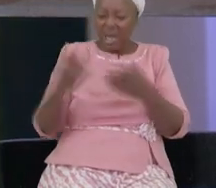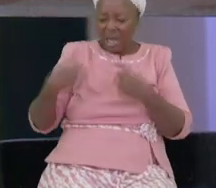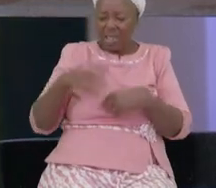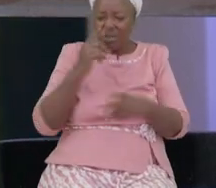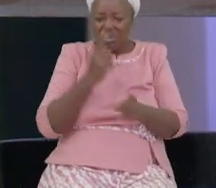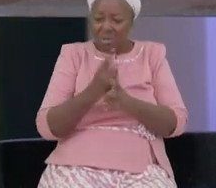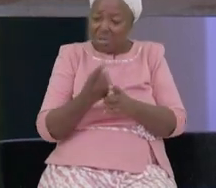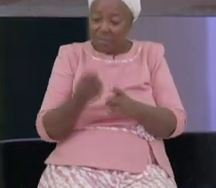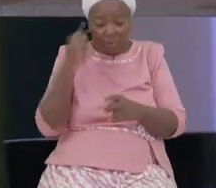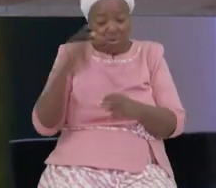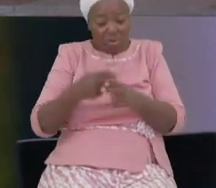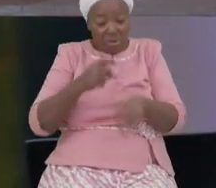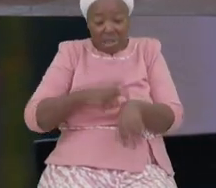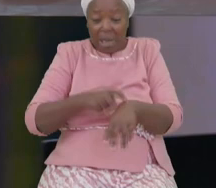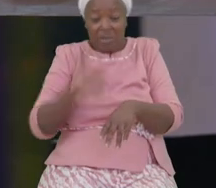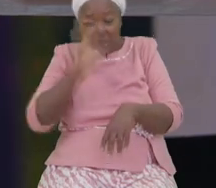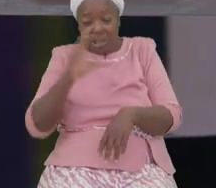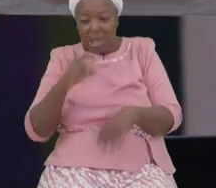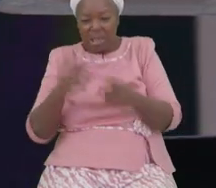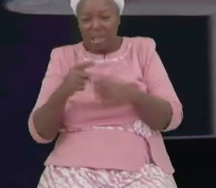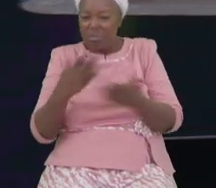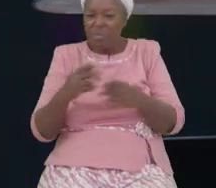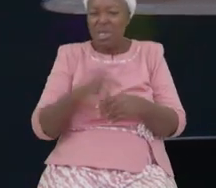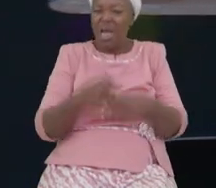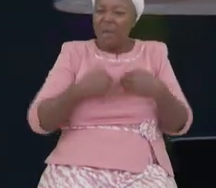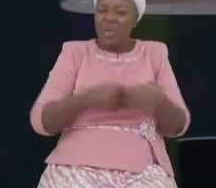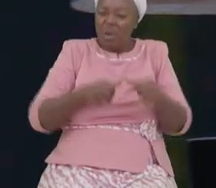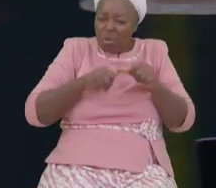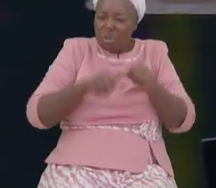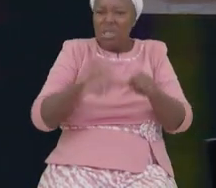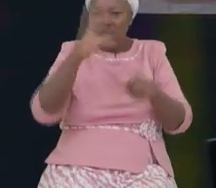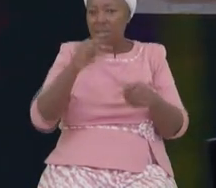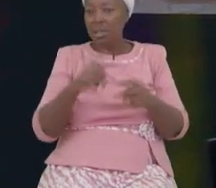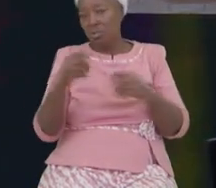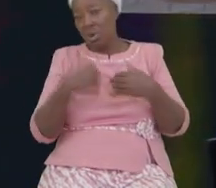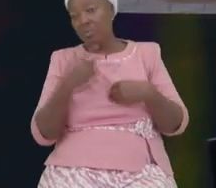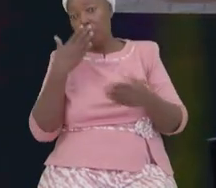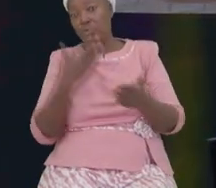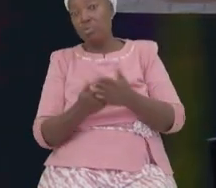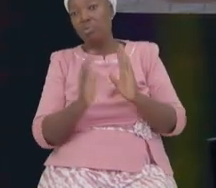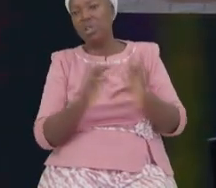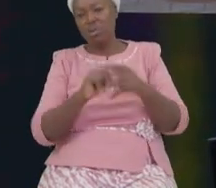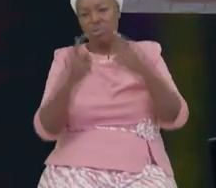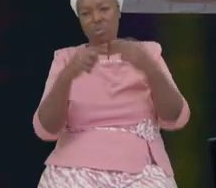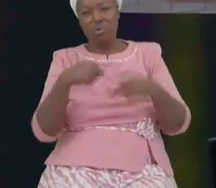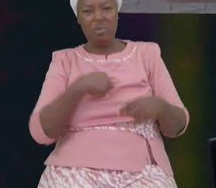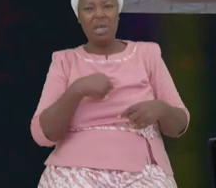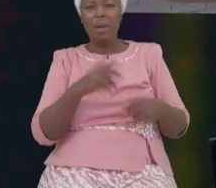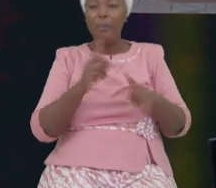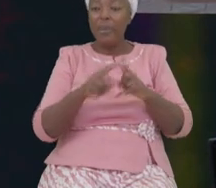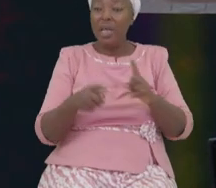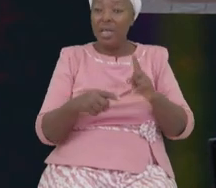softened. And when he looks at you, you come, you say, you have a good intention, you come to me. But you know, he acts